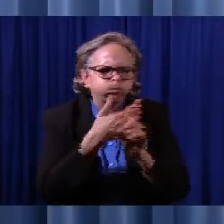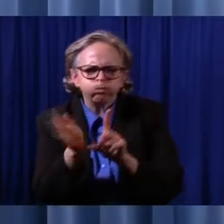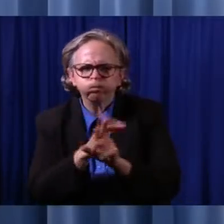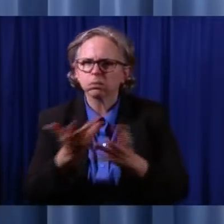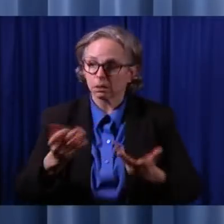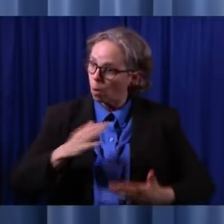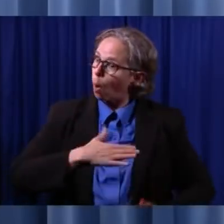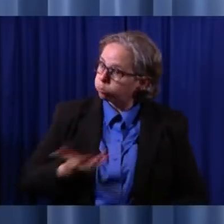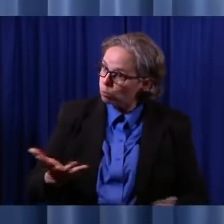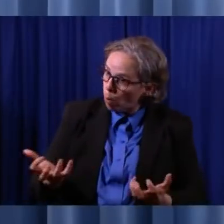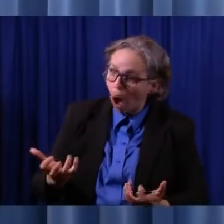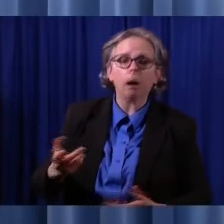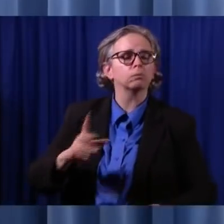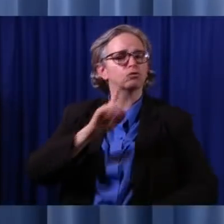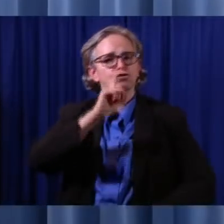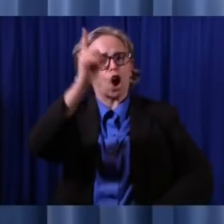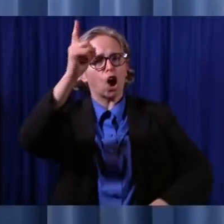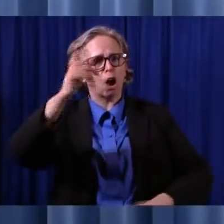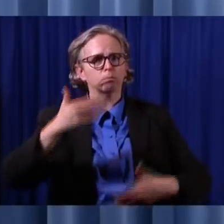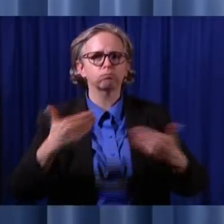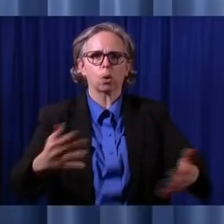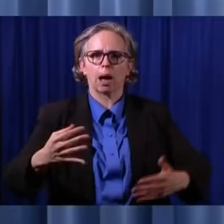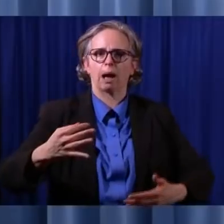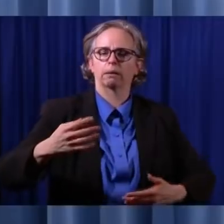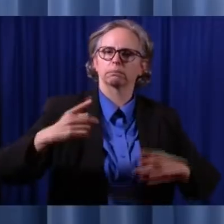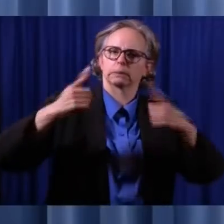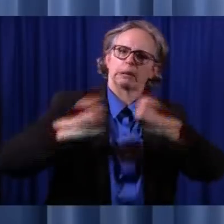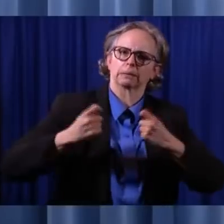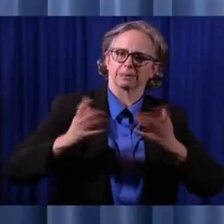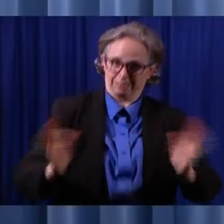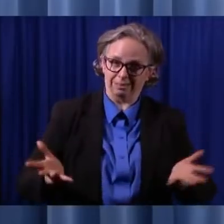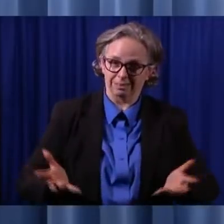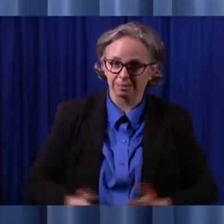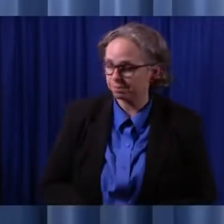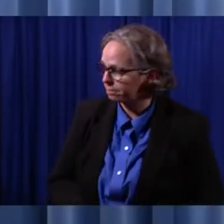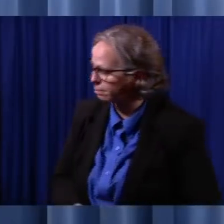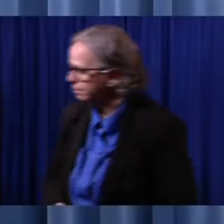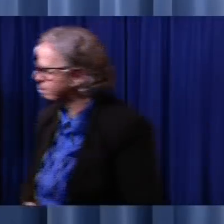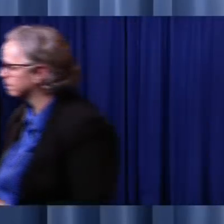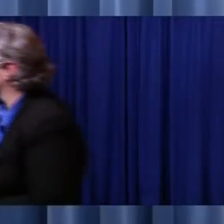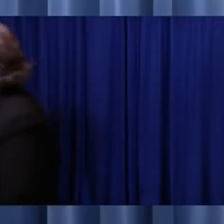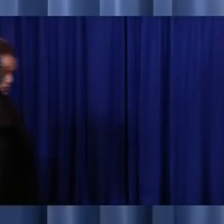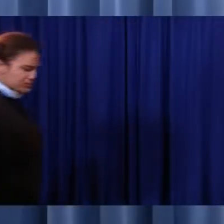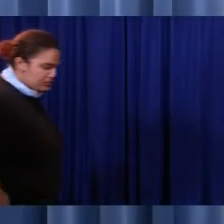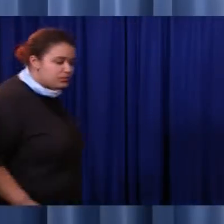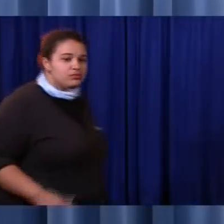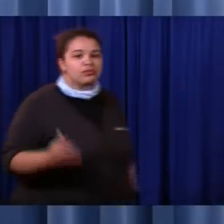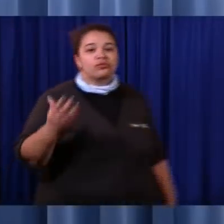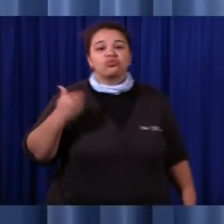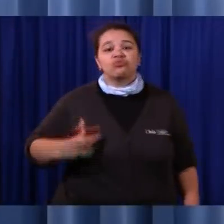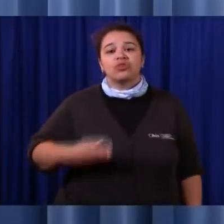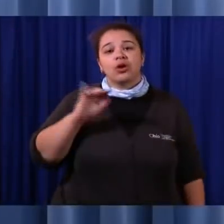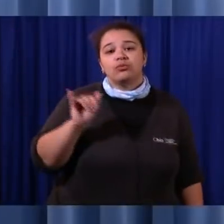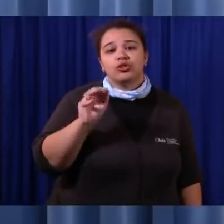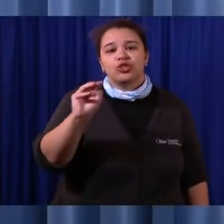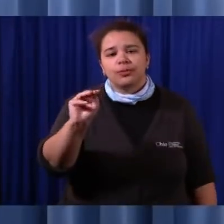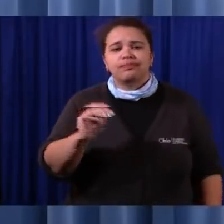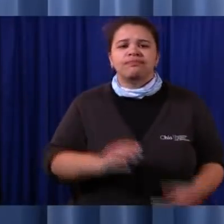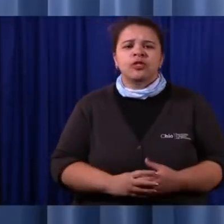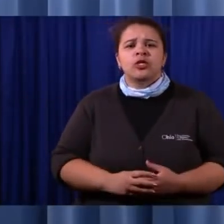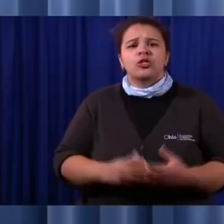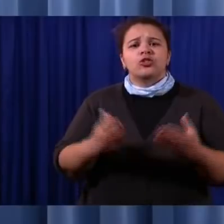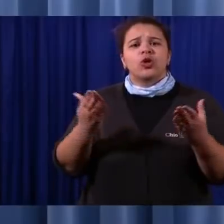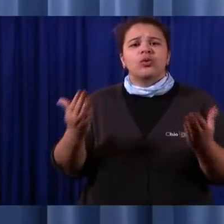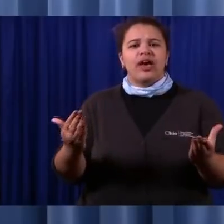Hi, Jim Oddie from WHIOTV. Dr. Acton, this is a question for you. Do you feel the timing of this departure now, what is special